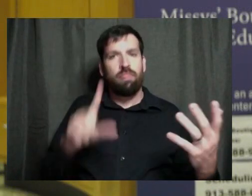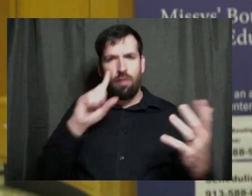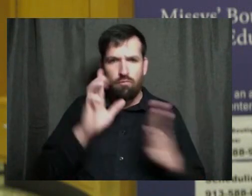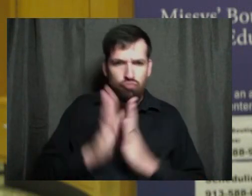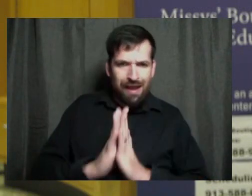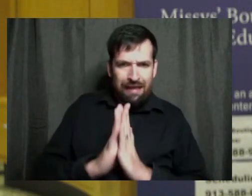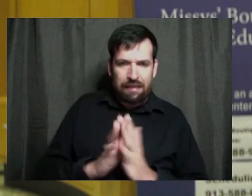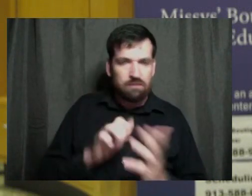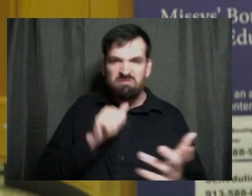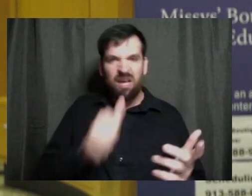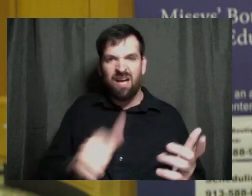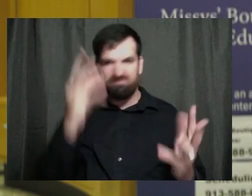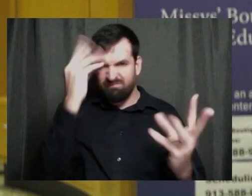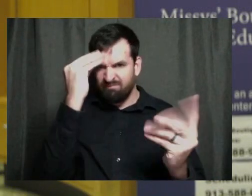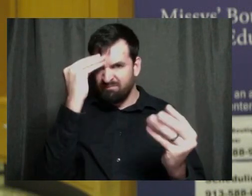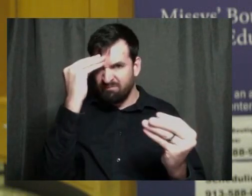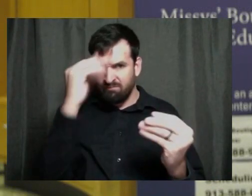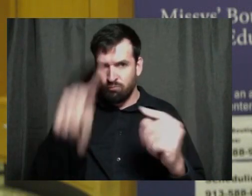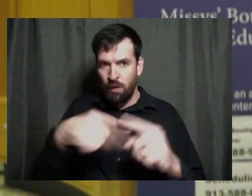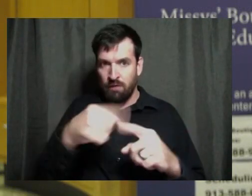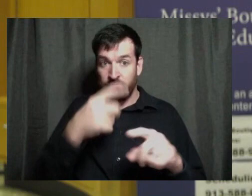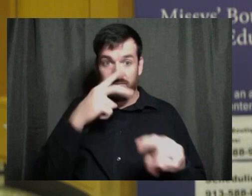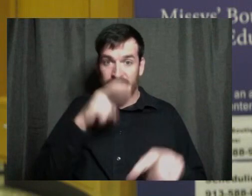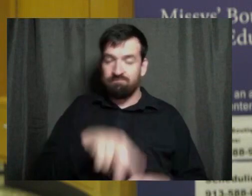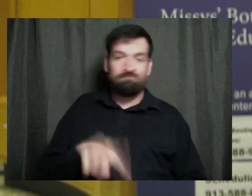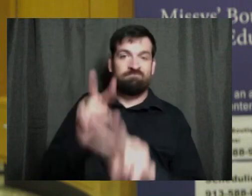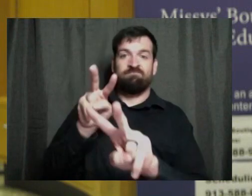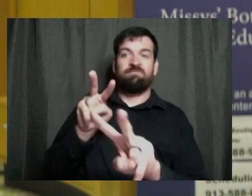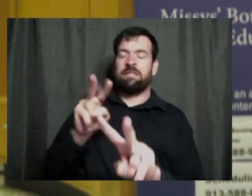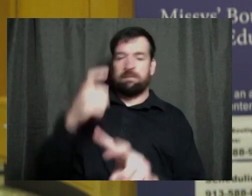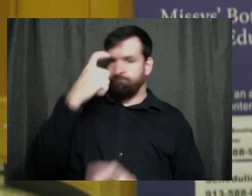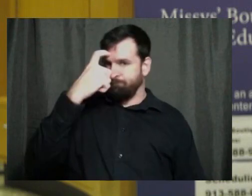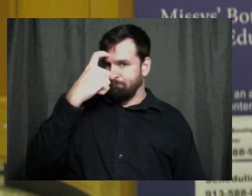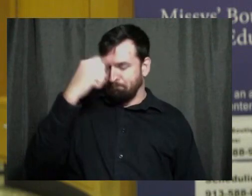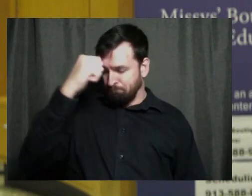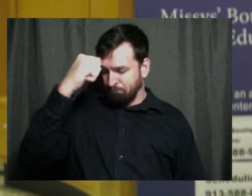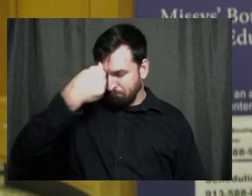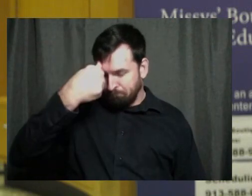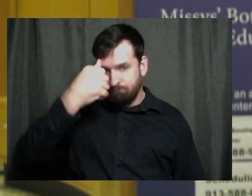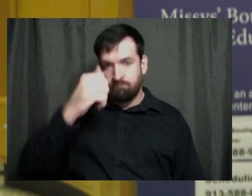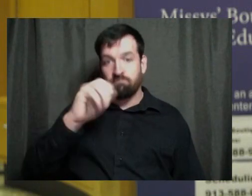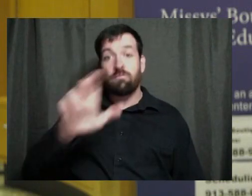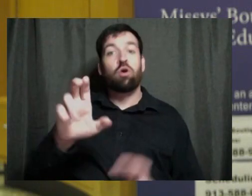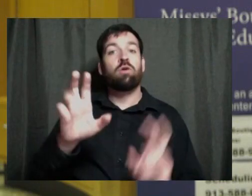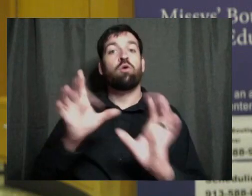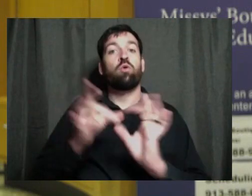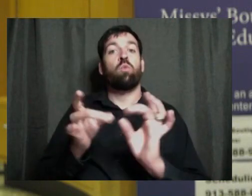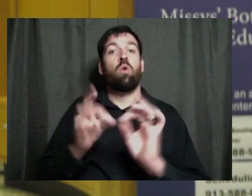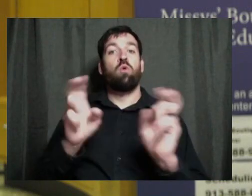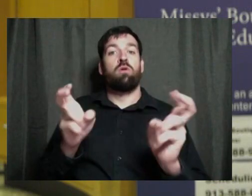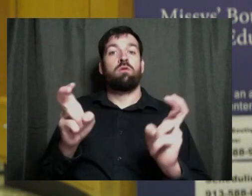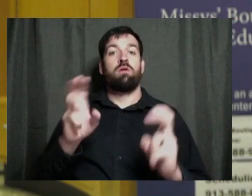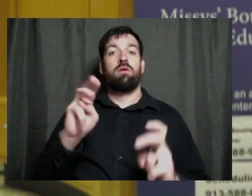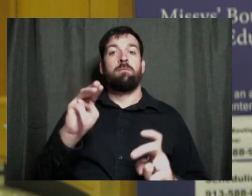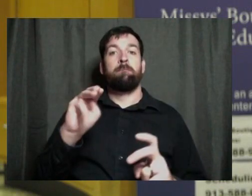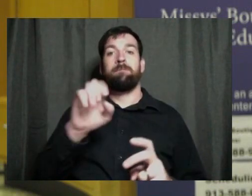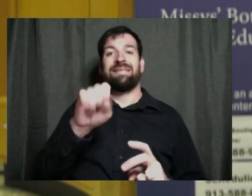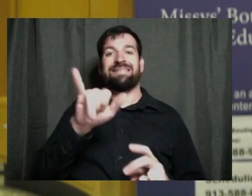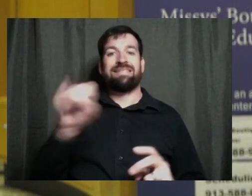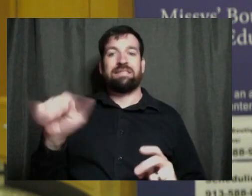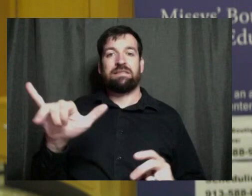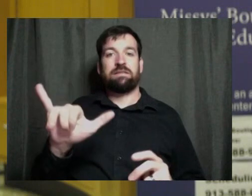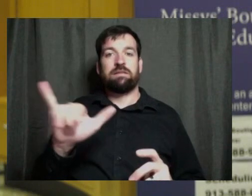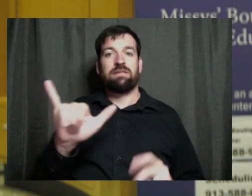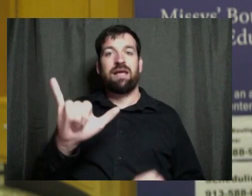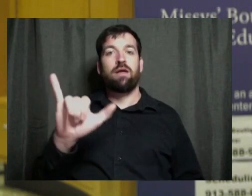up, this has always stuck with me. Her quote was, Missy's is like the Hope Diamond. You